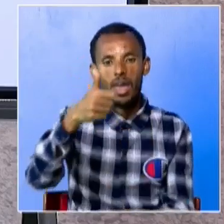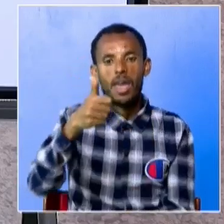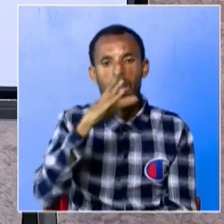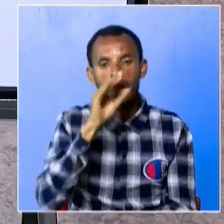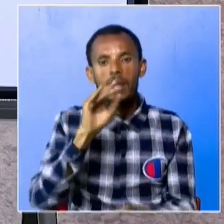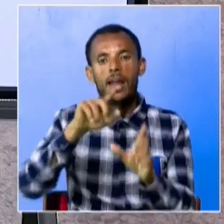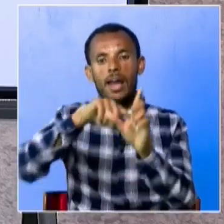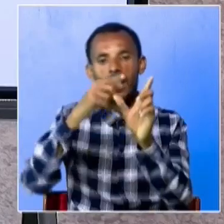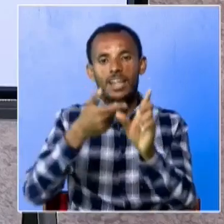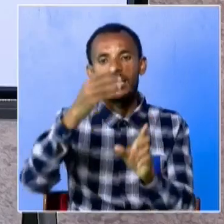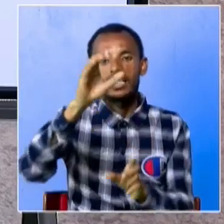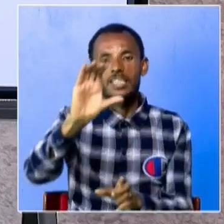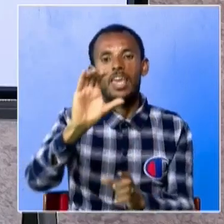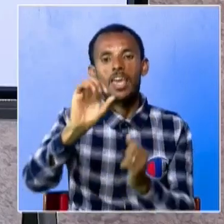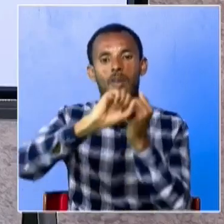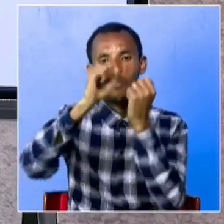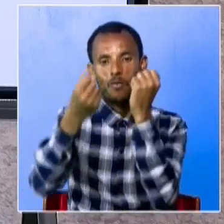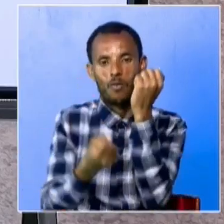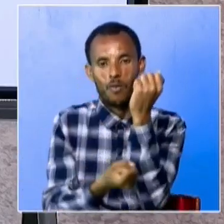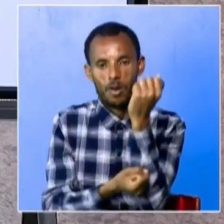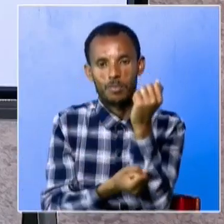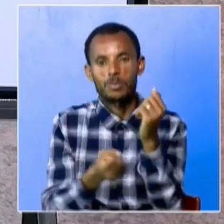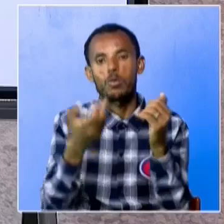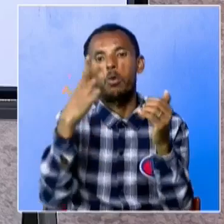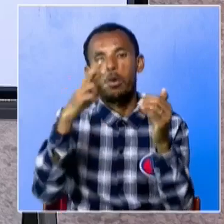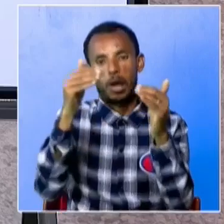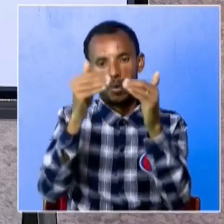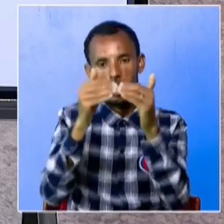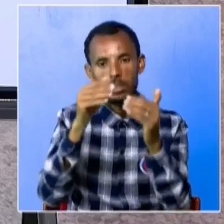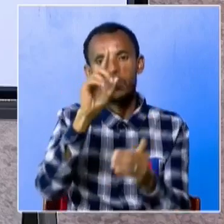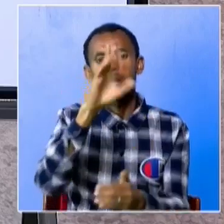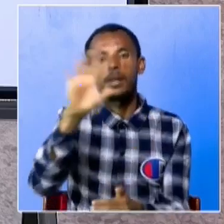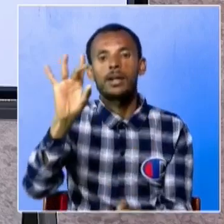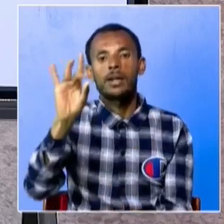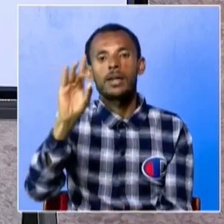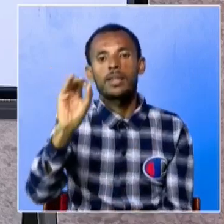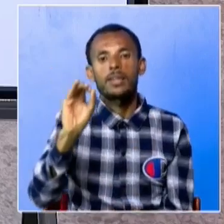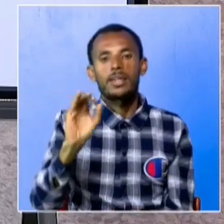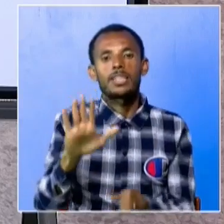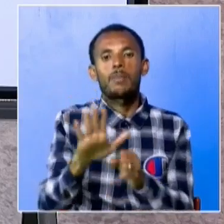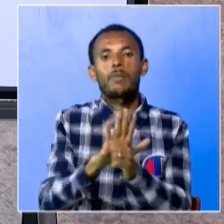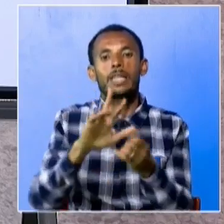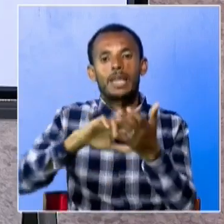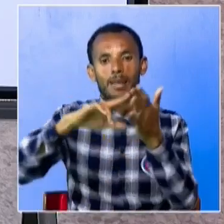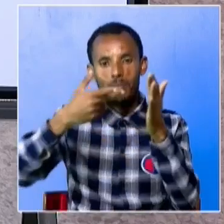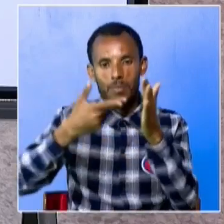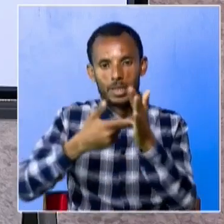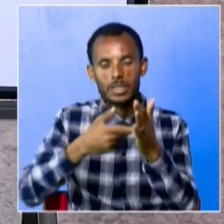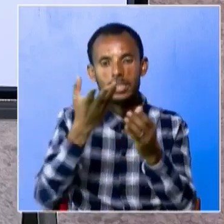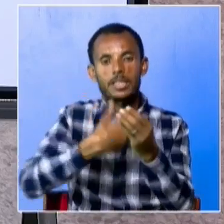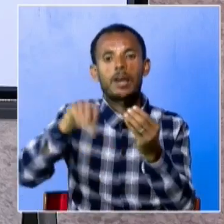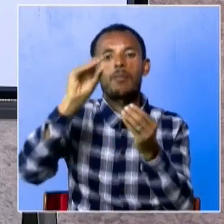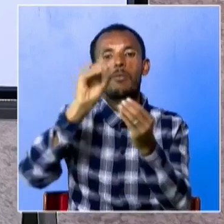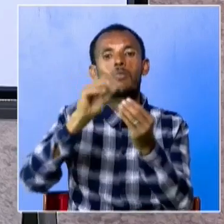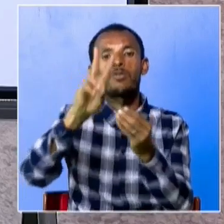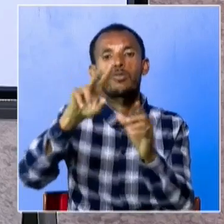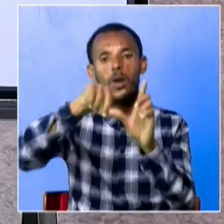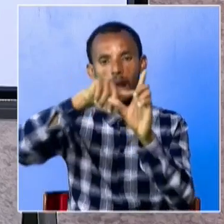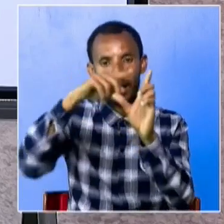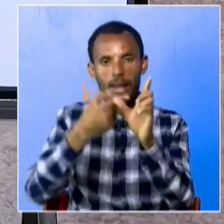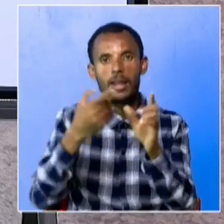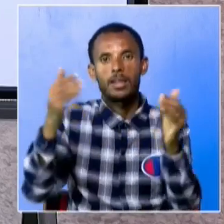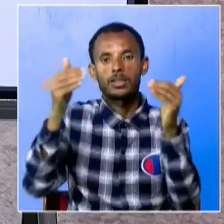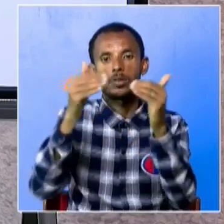and C forms 180 degree, okay? Supplementary means the sum of the 2 angles